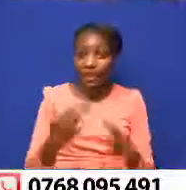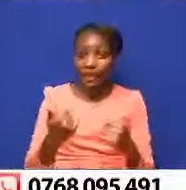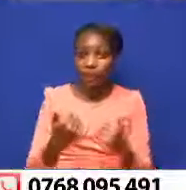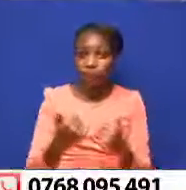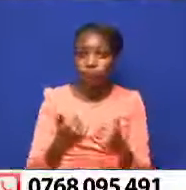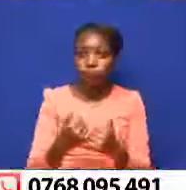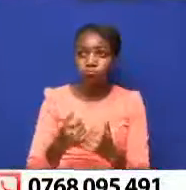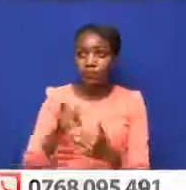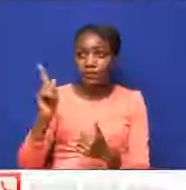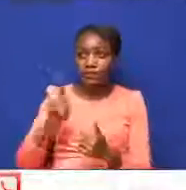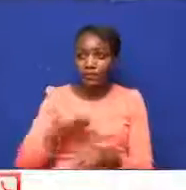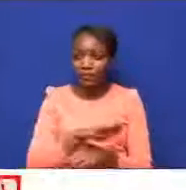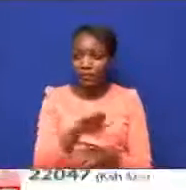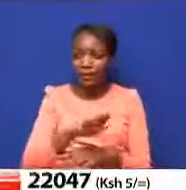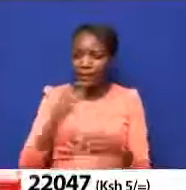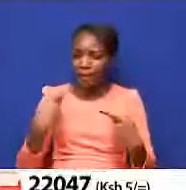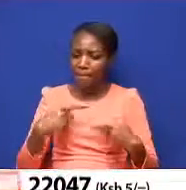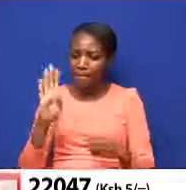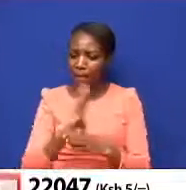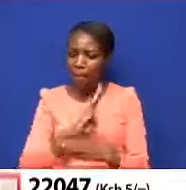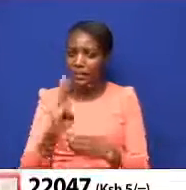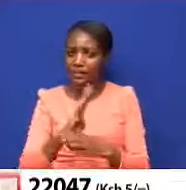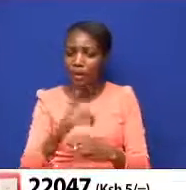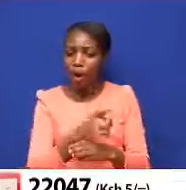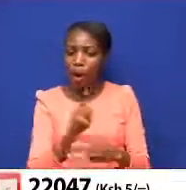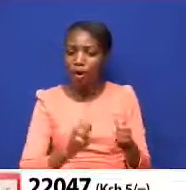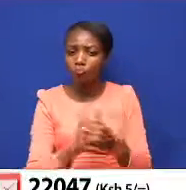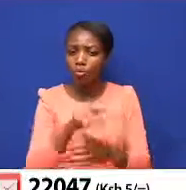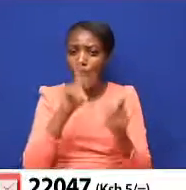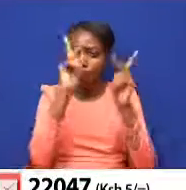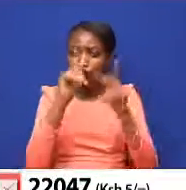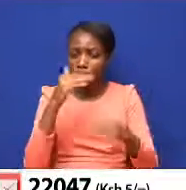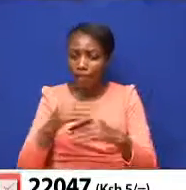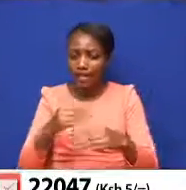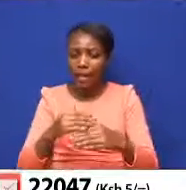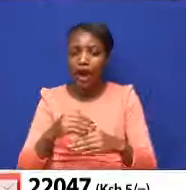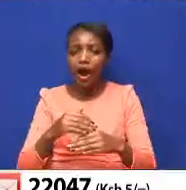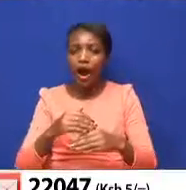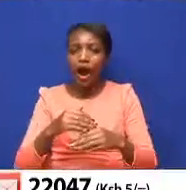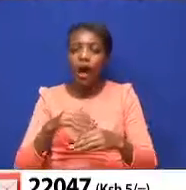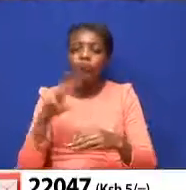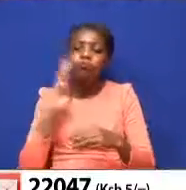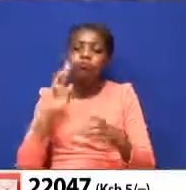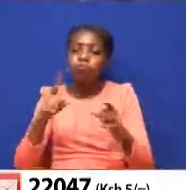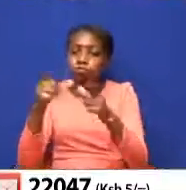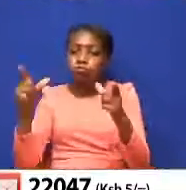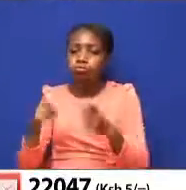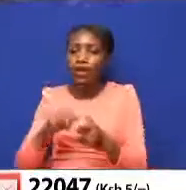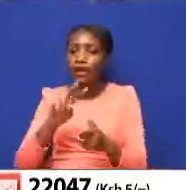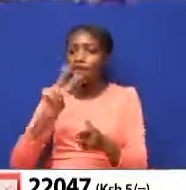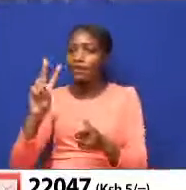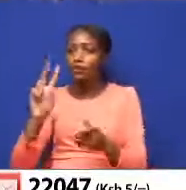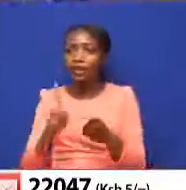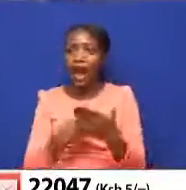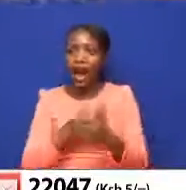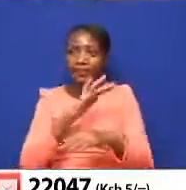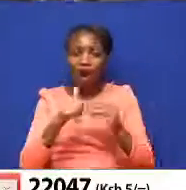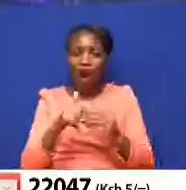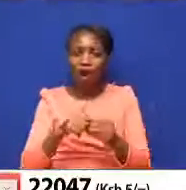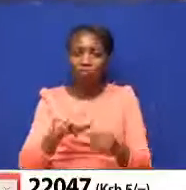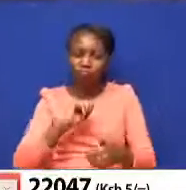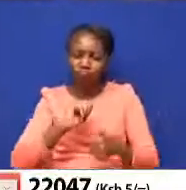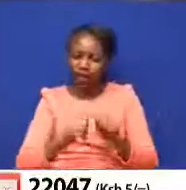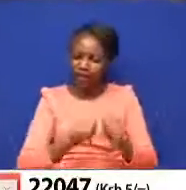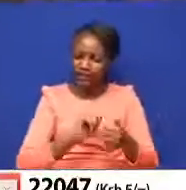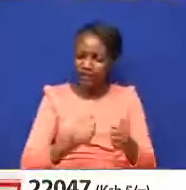largest motorway flyovers, which cuts through Kisumu near Lake Victoria. All gyms and all other sports training facilities